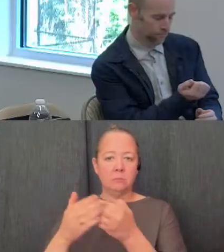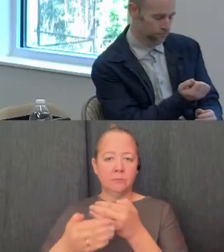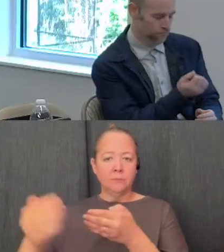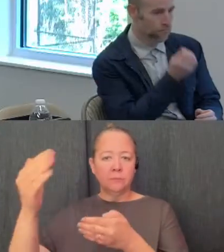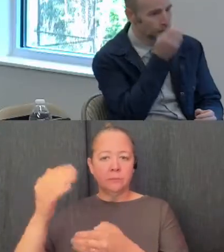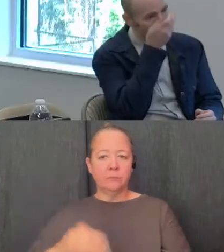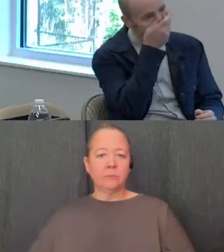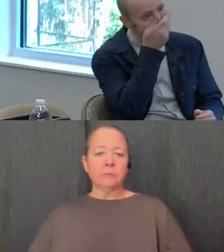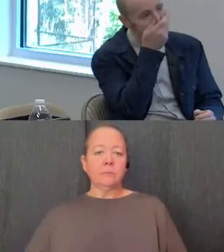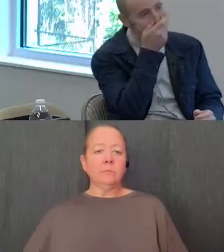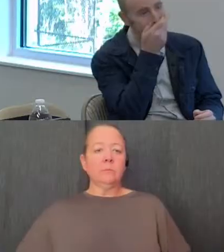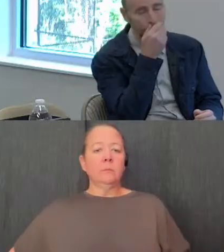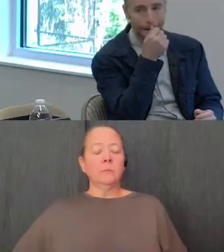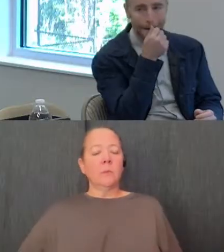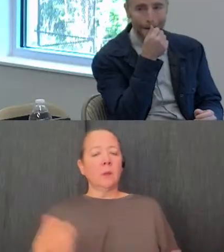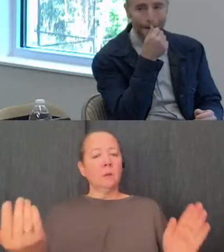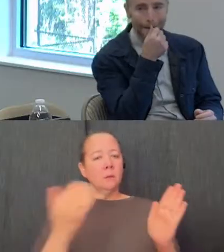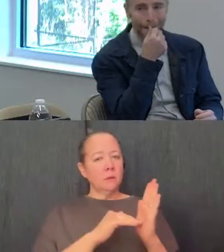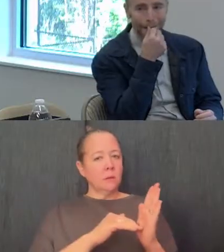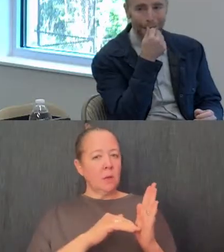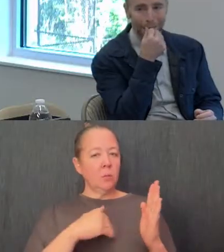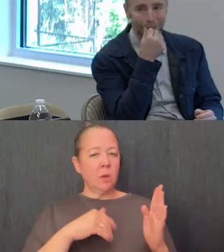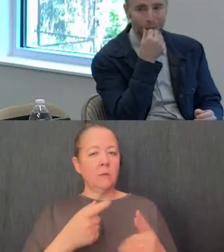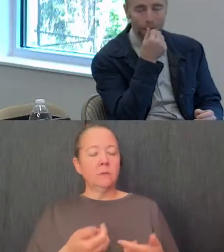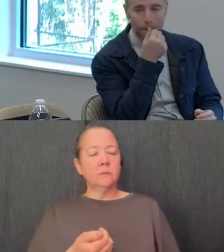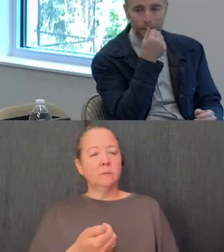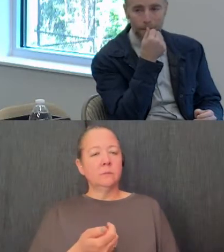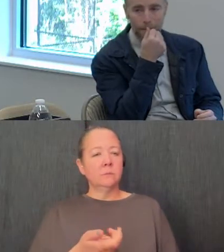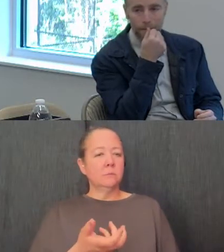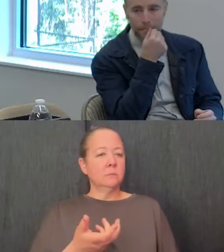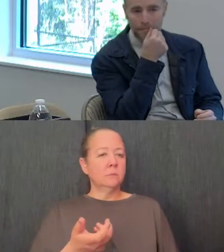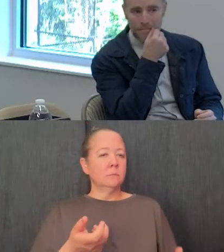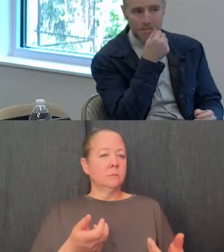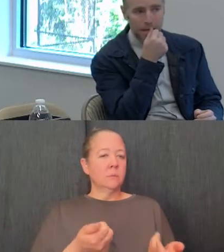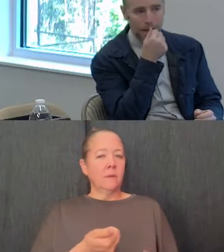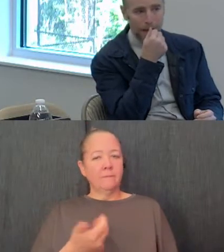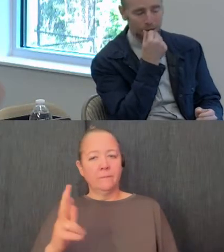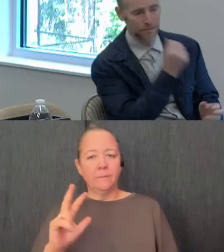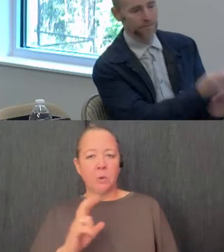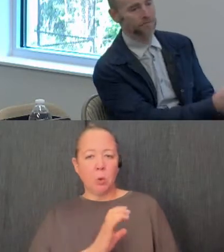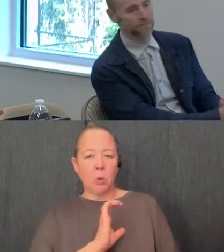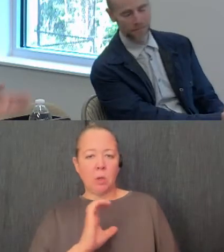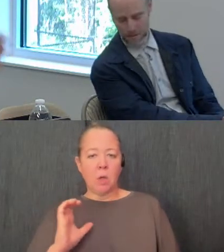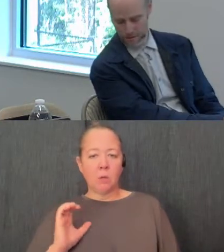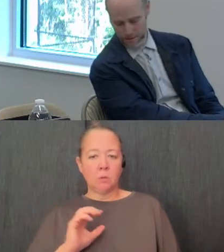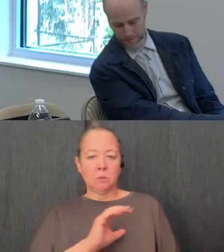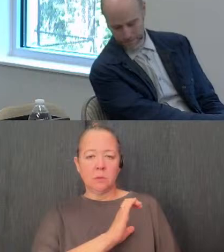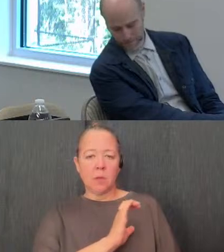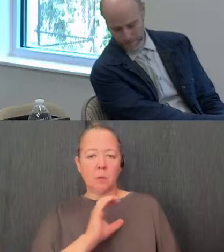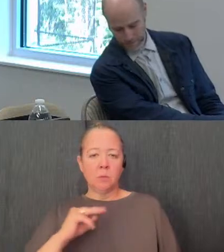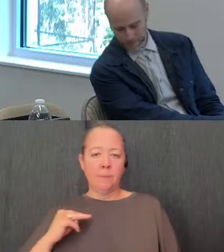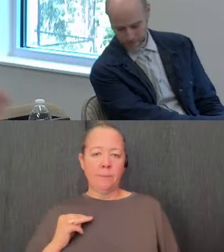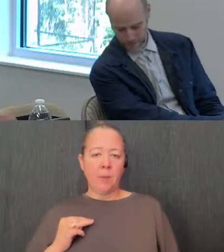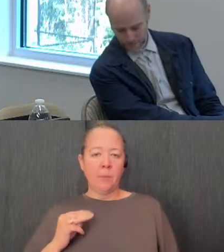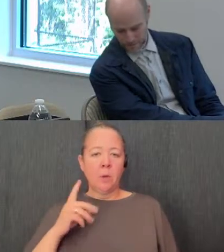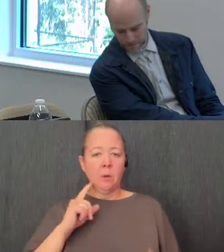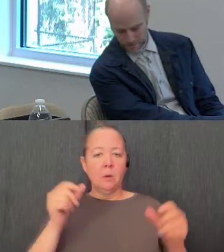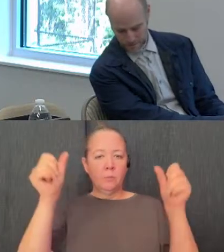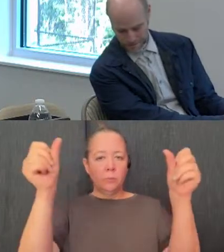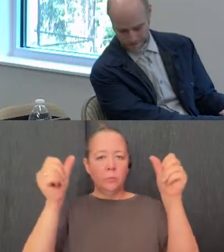number of council member postings about what the fund balance is, what it's